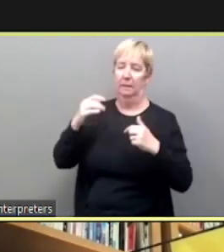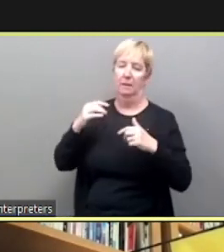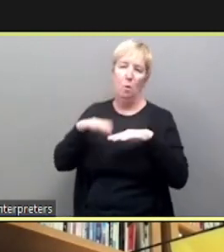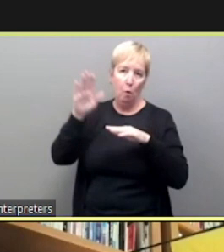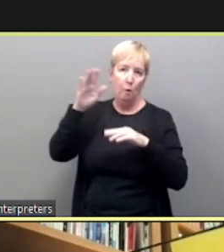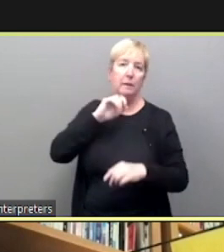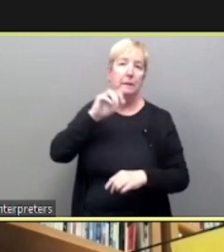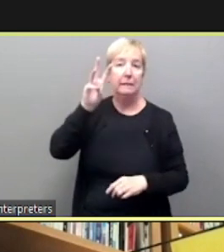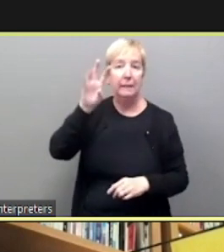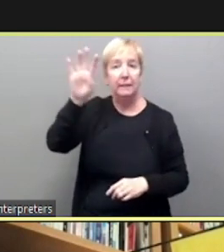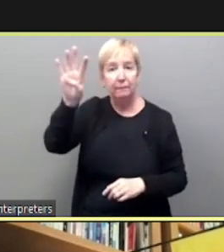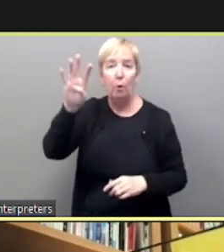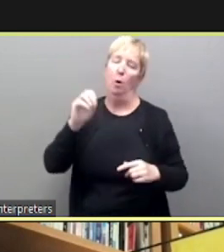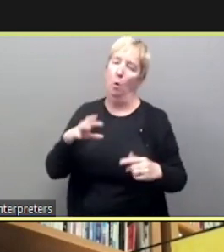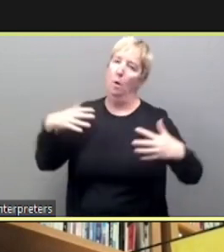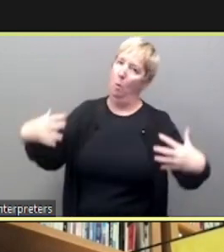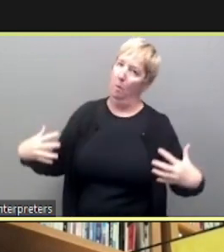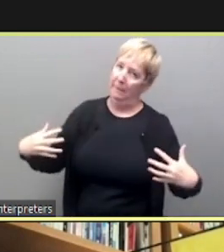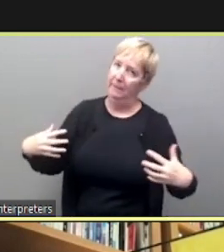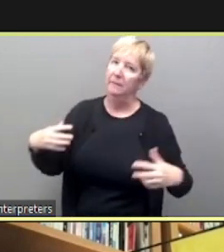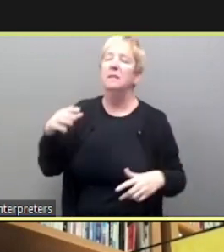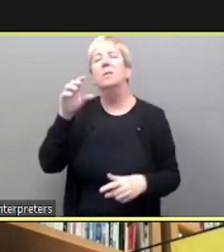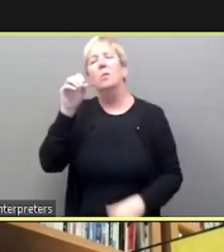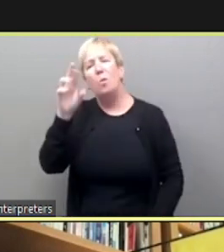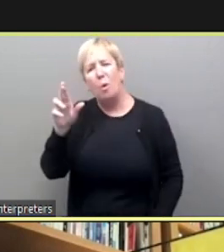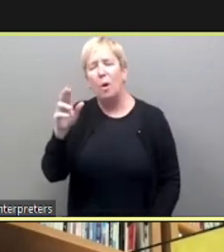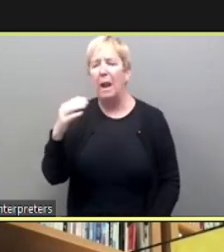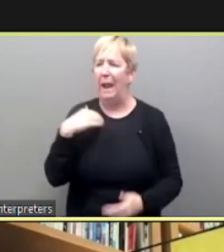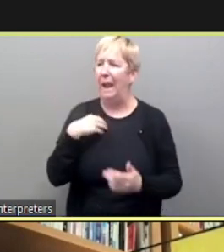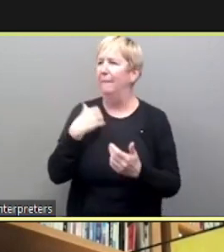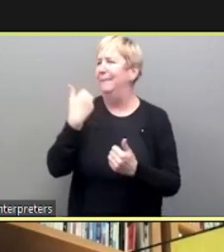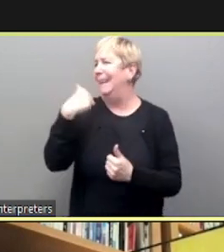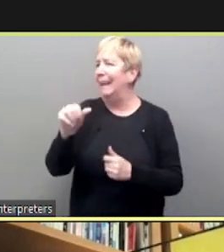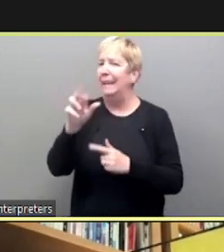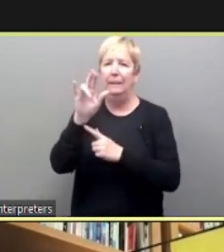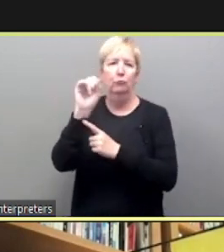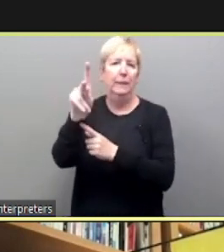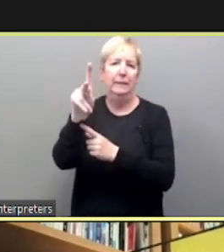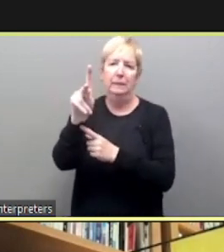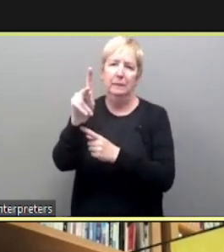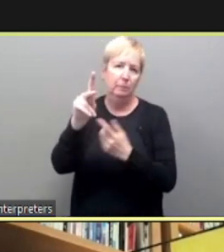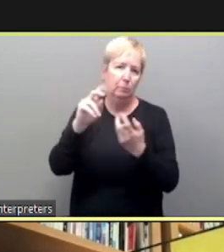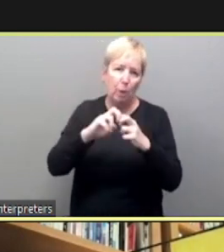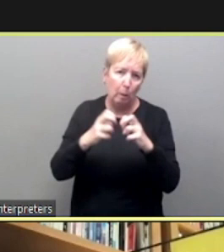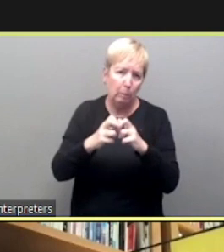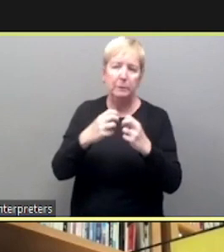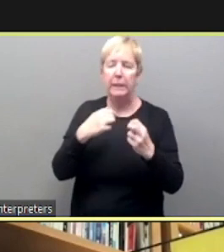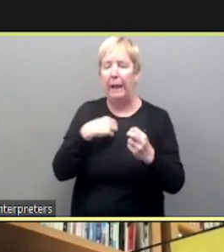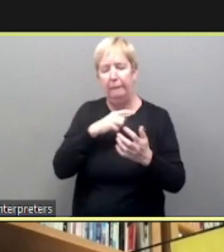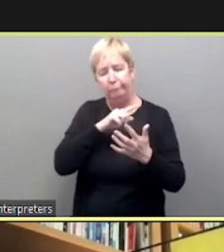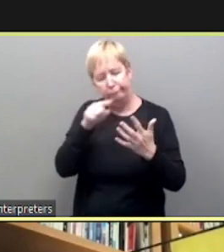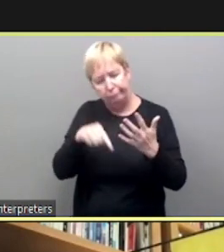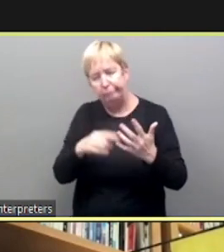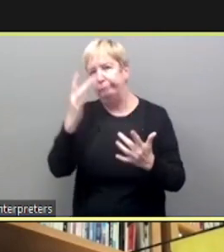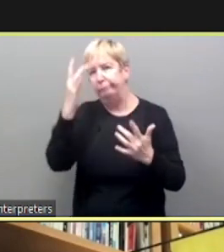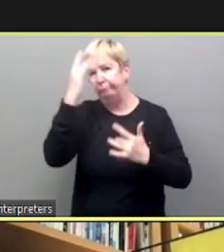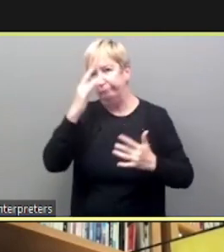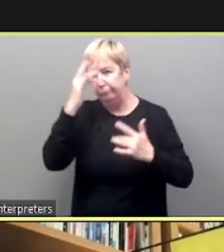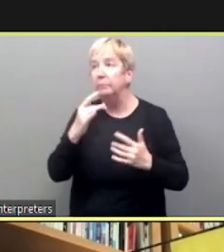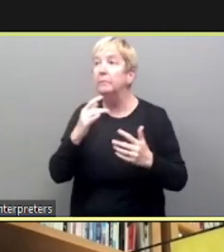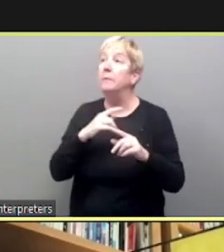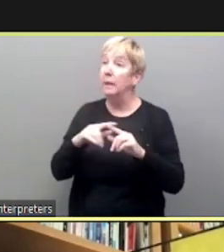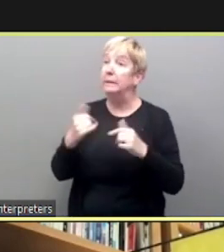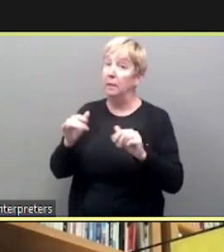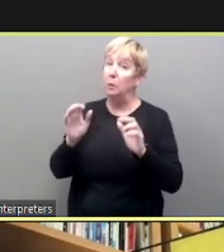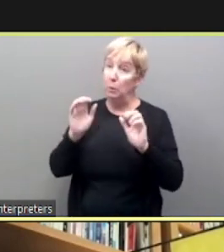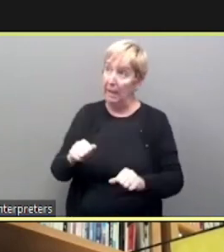64, or they're obese, or they have any risk factor for serious COVID disease. This is given as an outpatient.